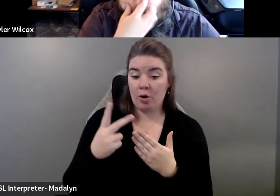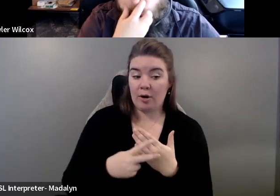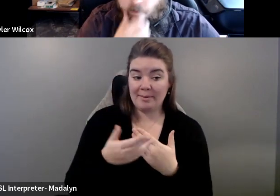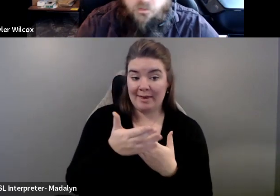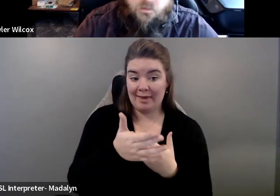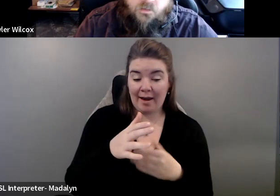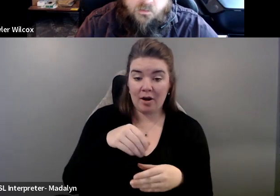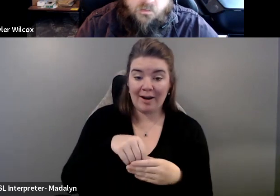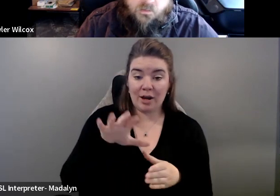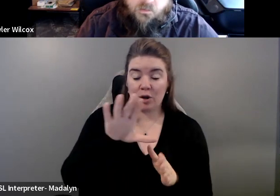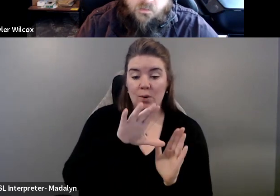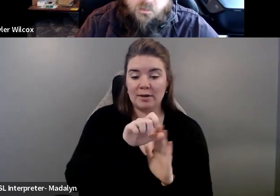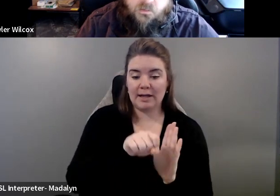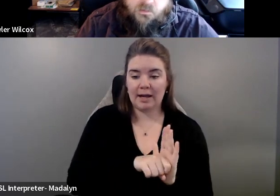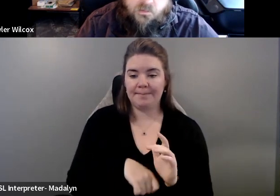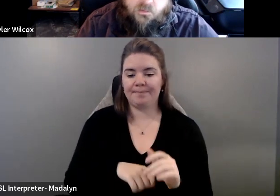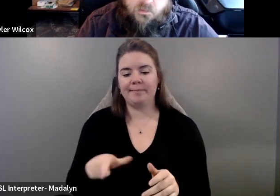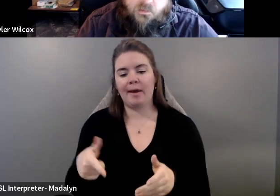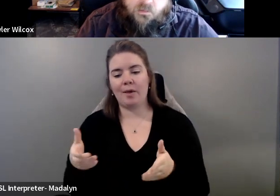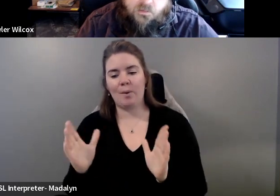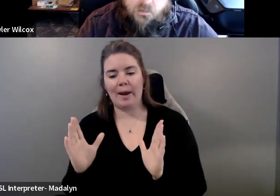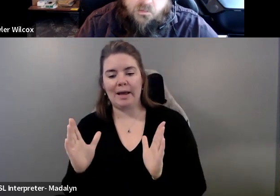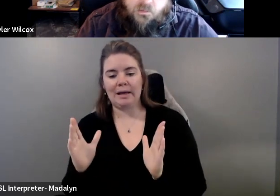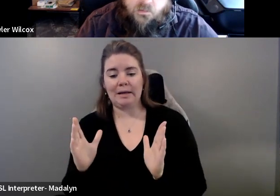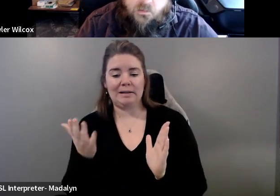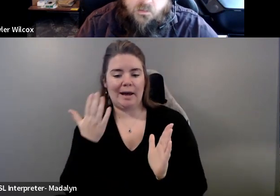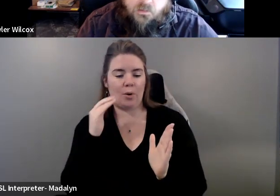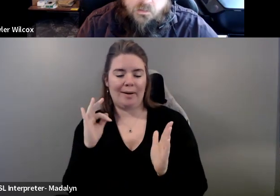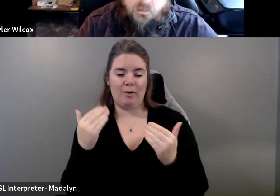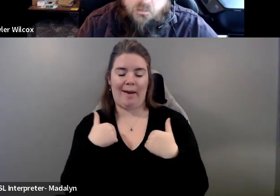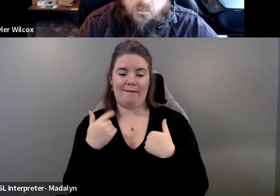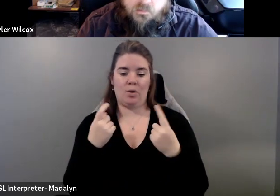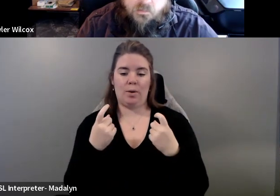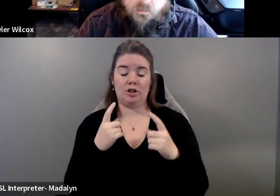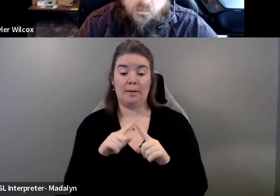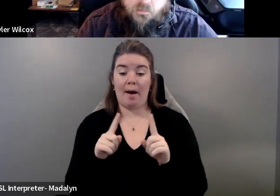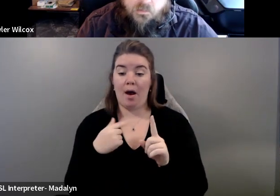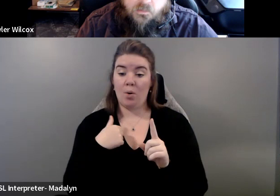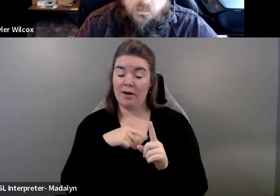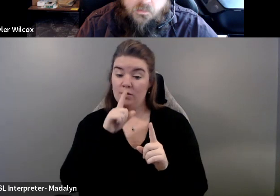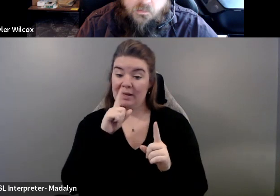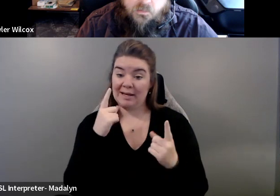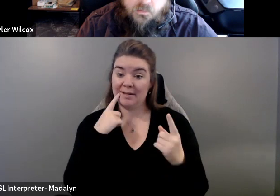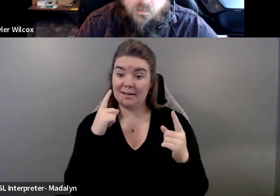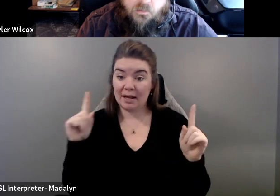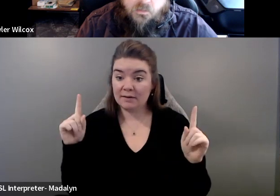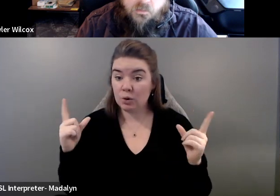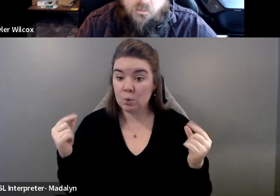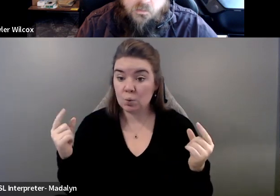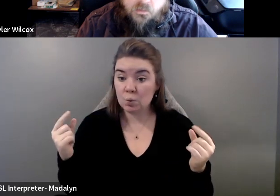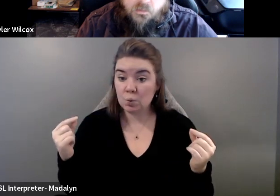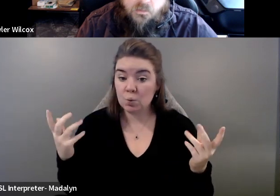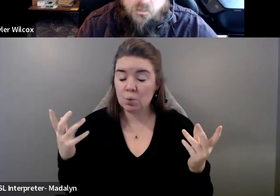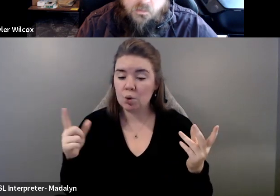state. And there's some other ways. I don't know if we have questions, but we have been very successful to just promote